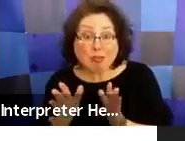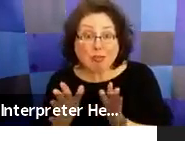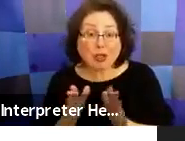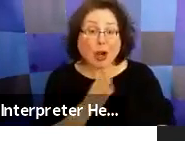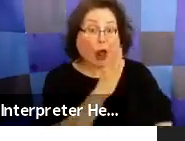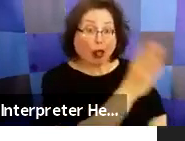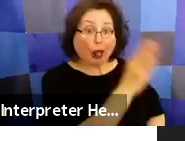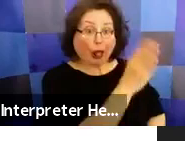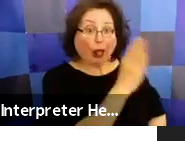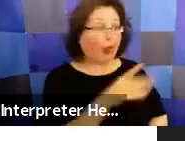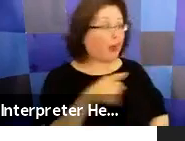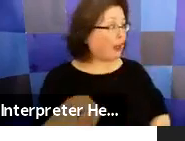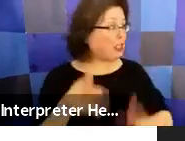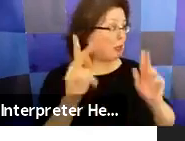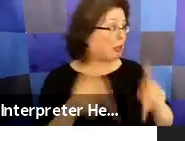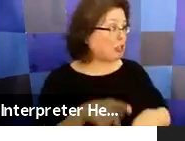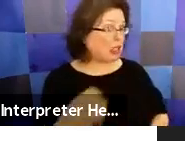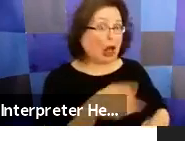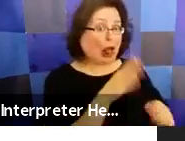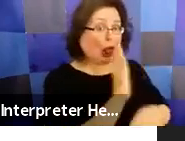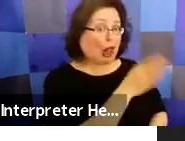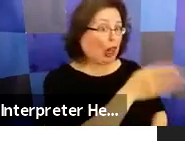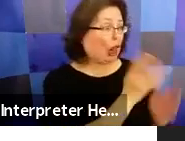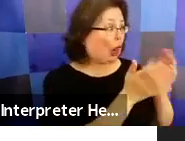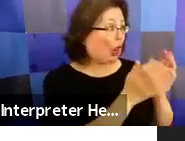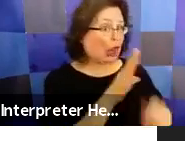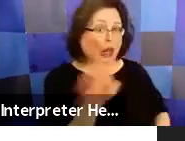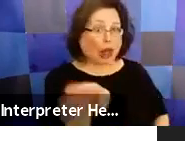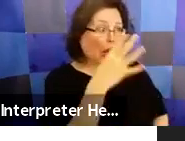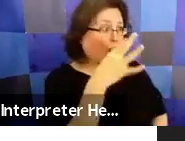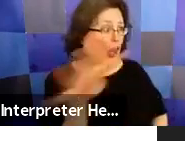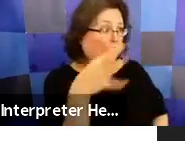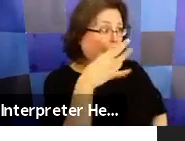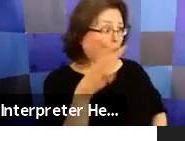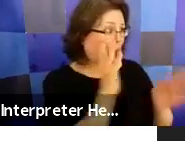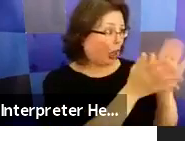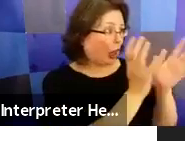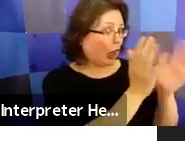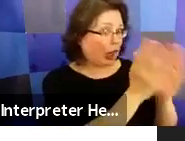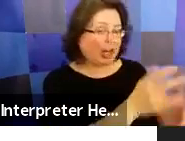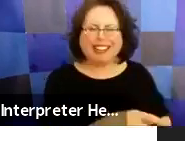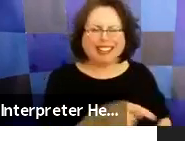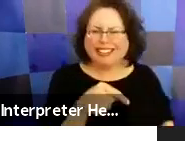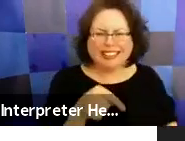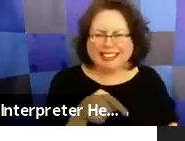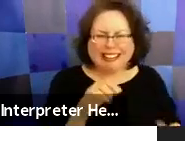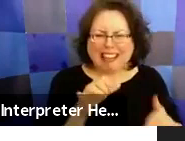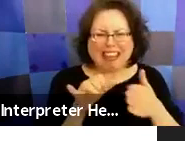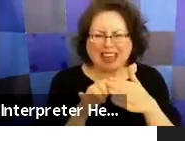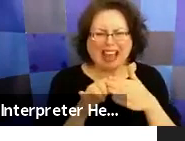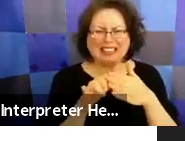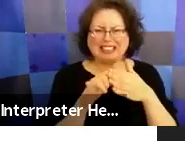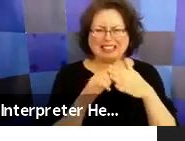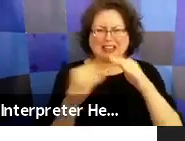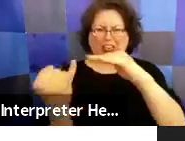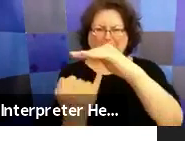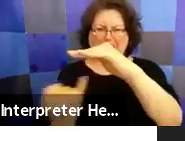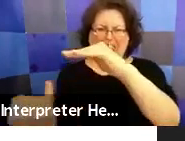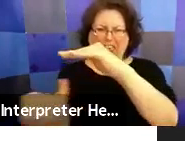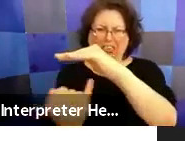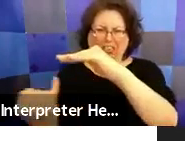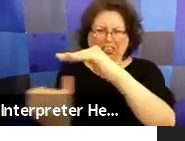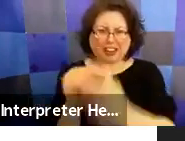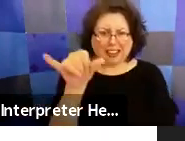other about the subject, rather than speaking to the subject, that's really alienating, right? And